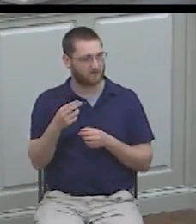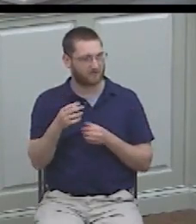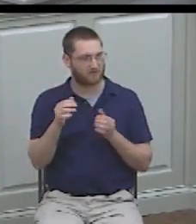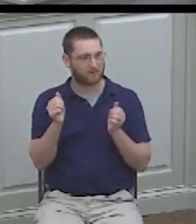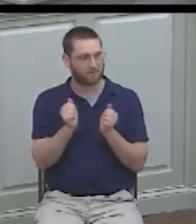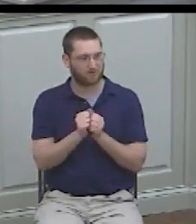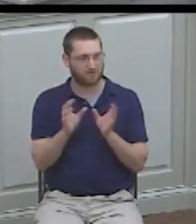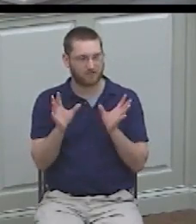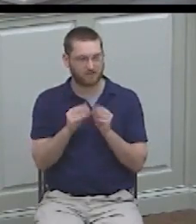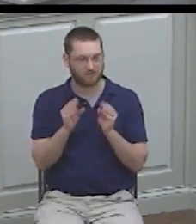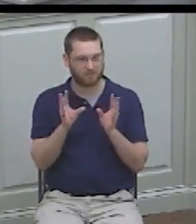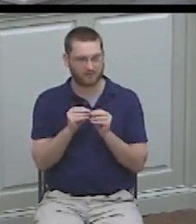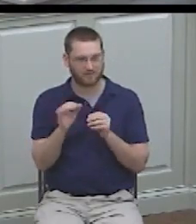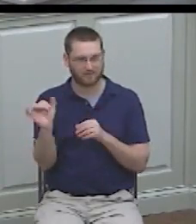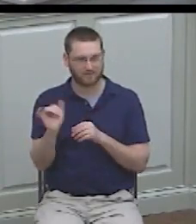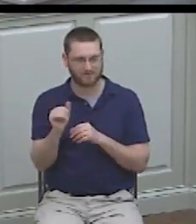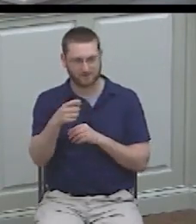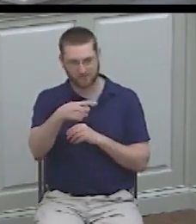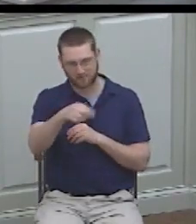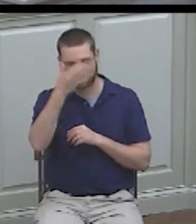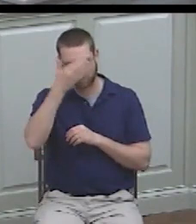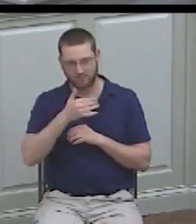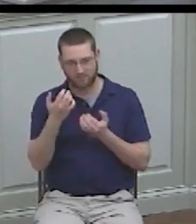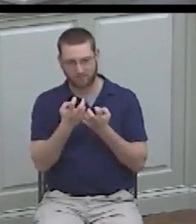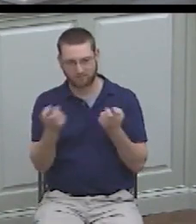How about you young folks up here in the front?